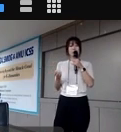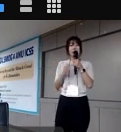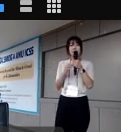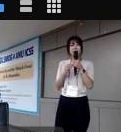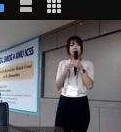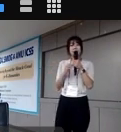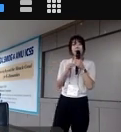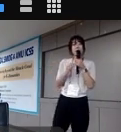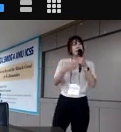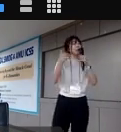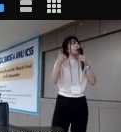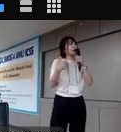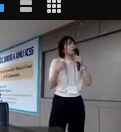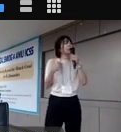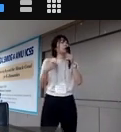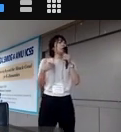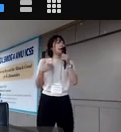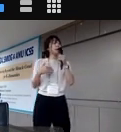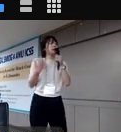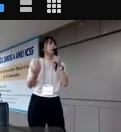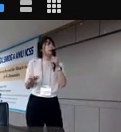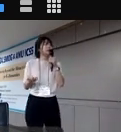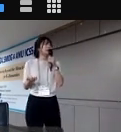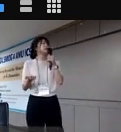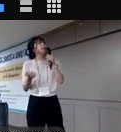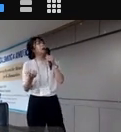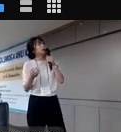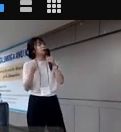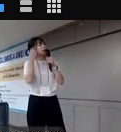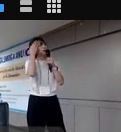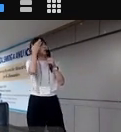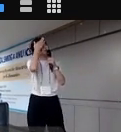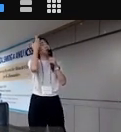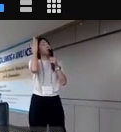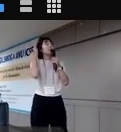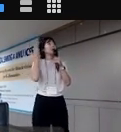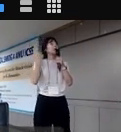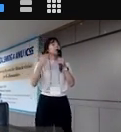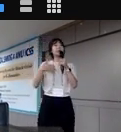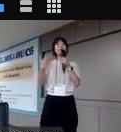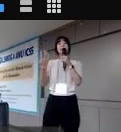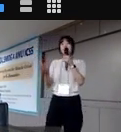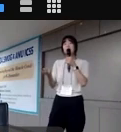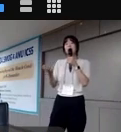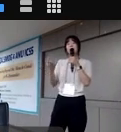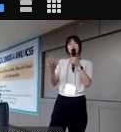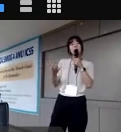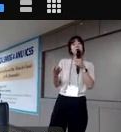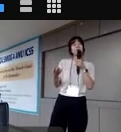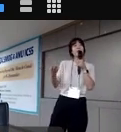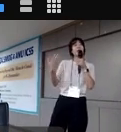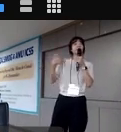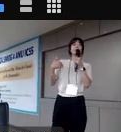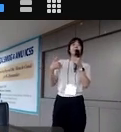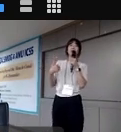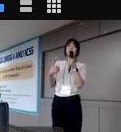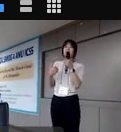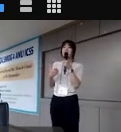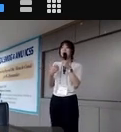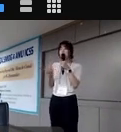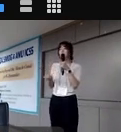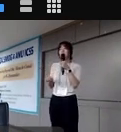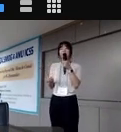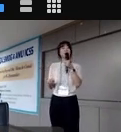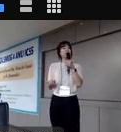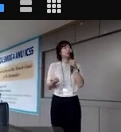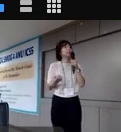verb clauses. And the nominal domain, ex locus, has been argued and assumed to be overt indices, which seems very different from what we do in